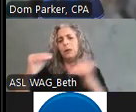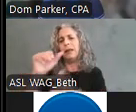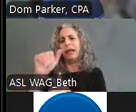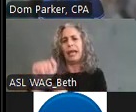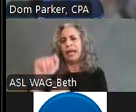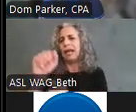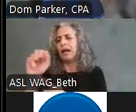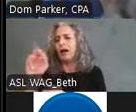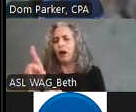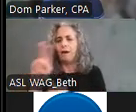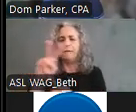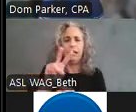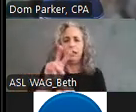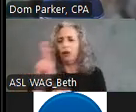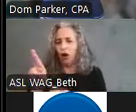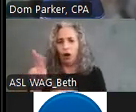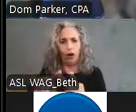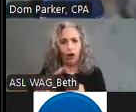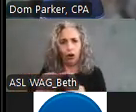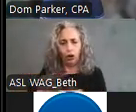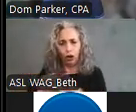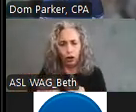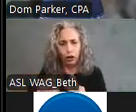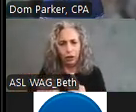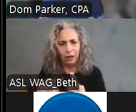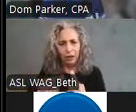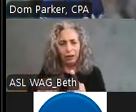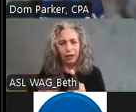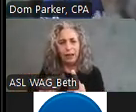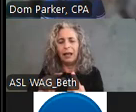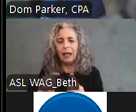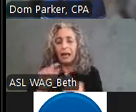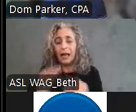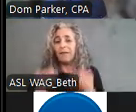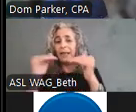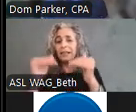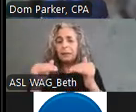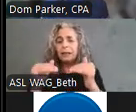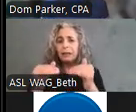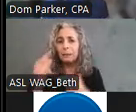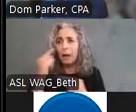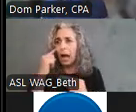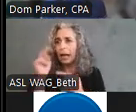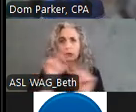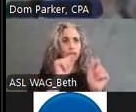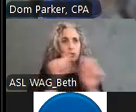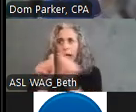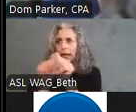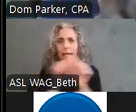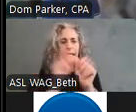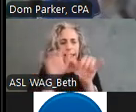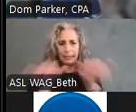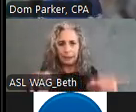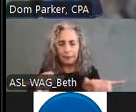so augmented reality and virtual reality, advancements in new eye tracking systems and adaptive